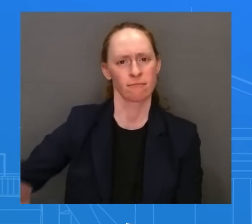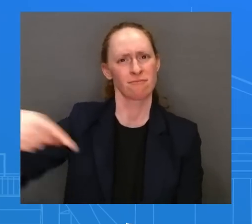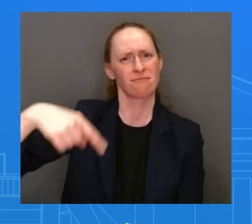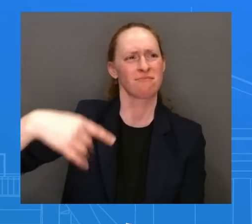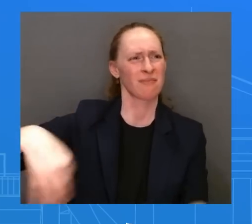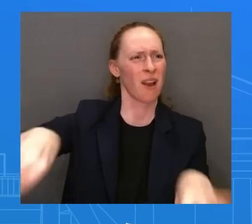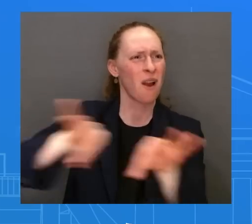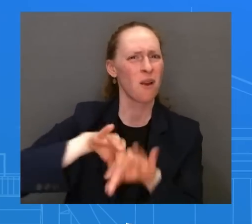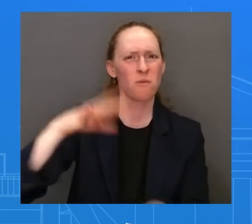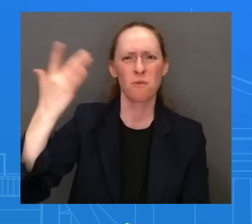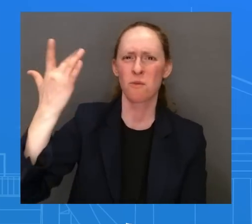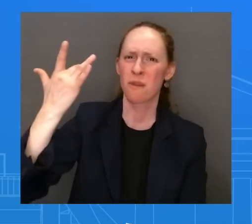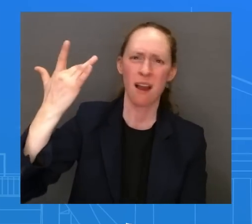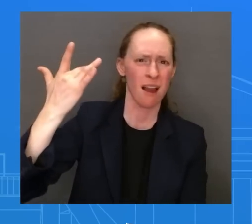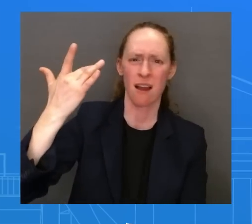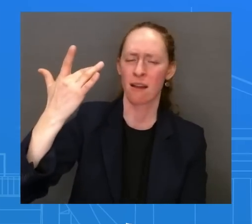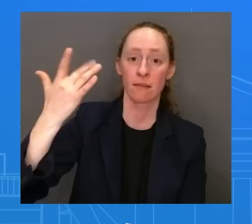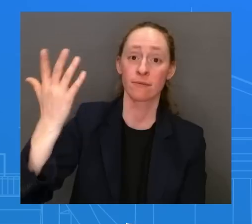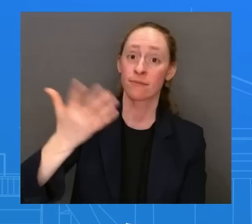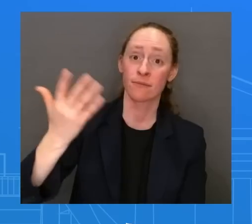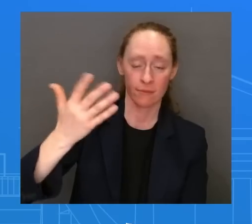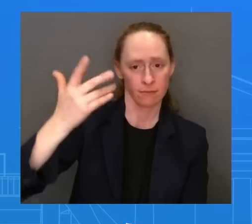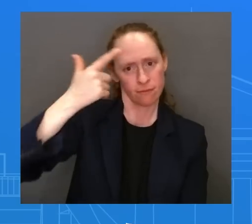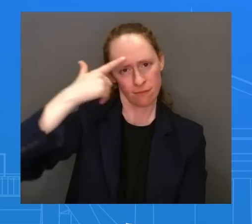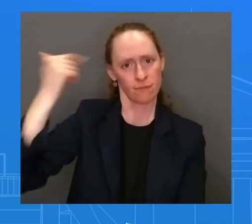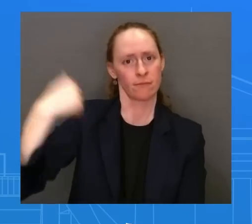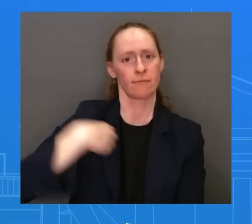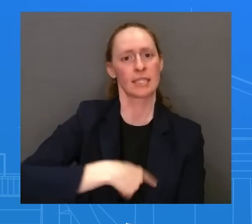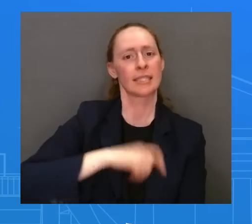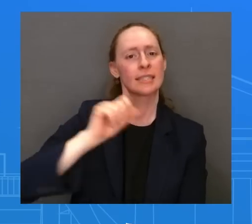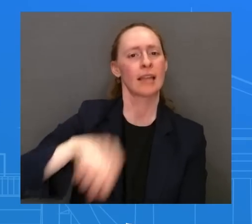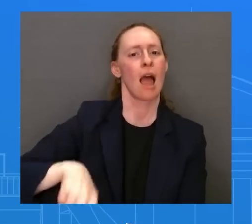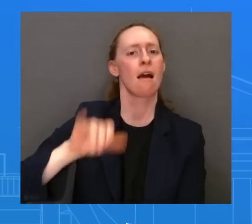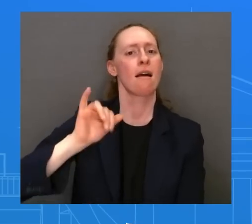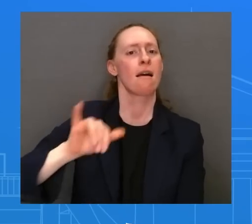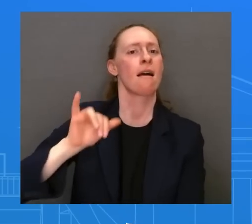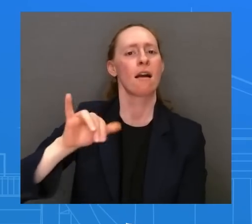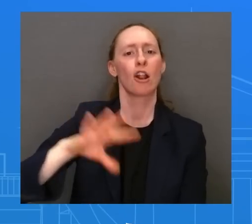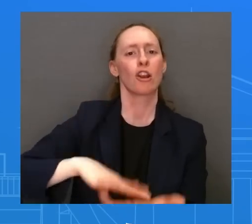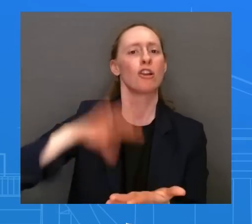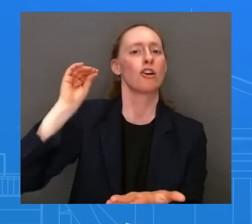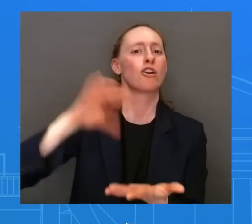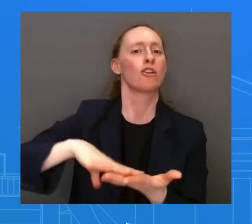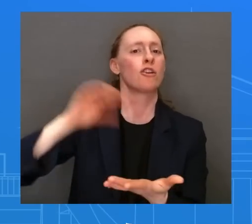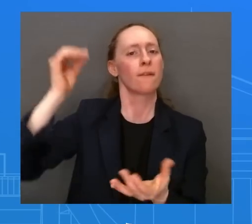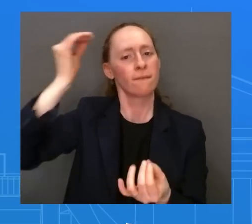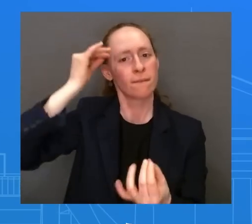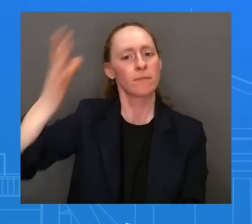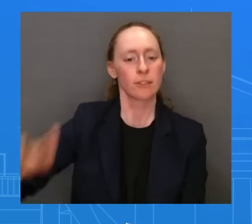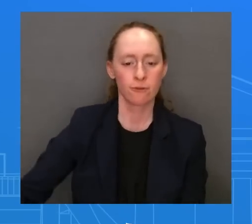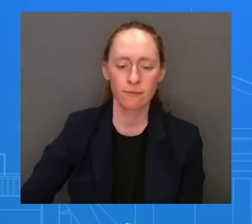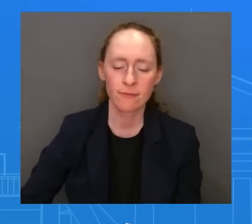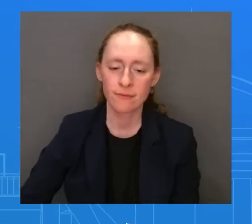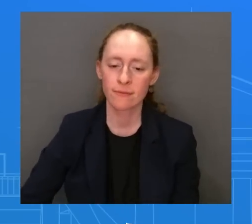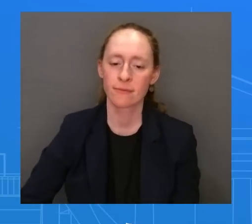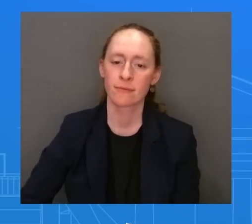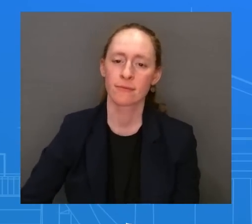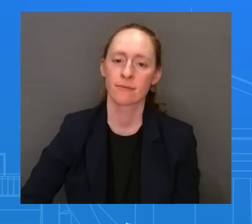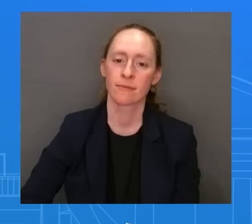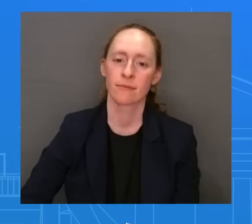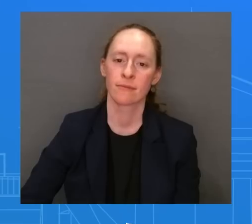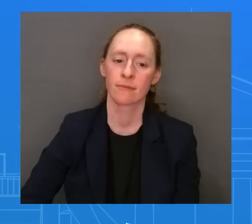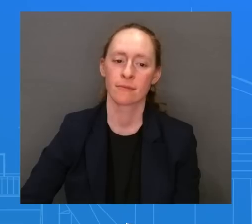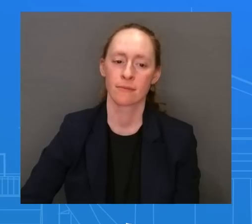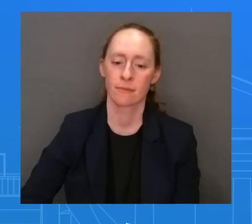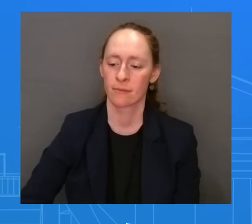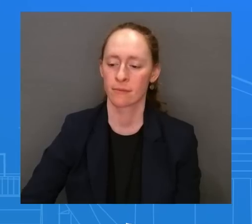the information in them um and so that's why that's why we're doing it this way thanks you had said earlier this was about understanding and